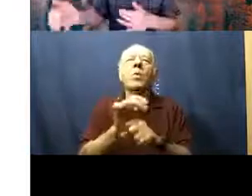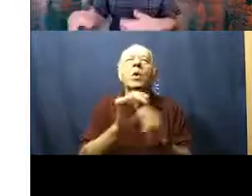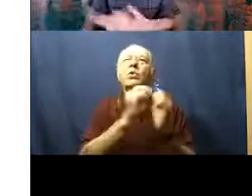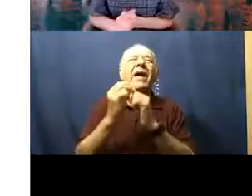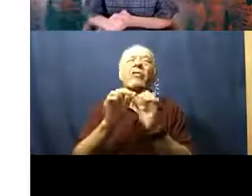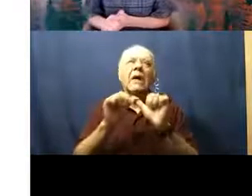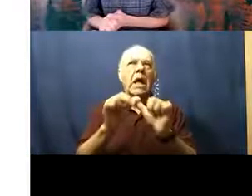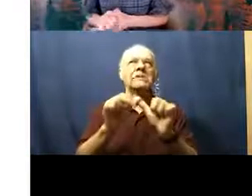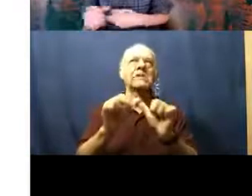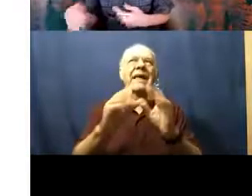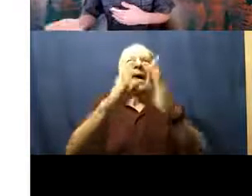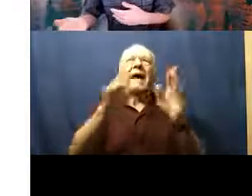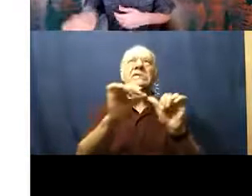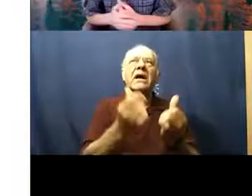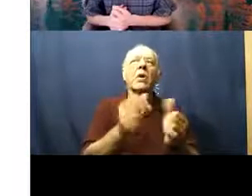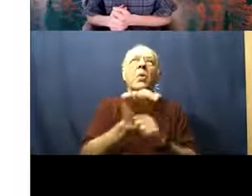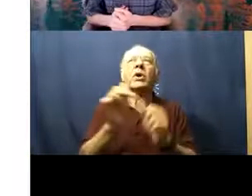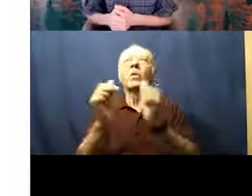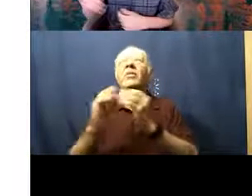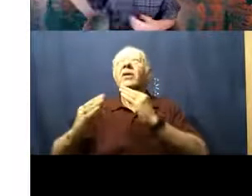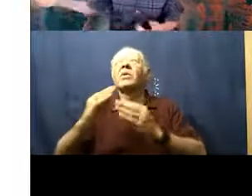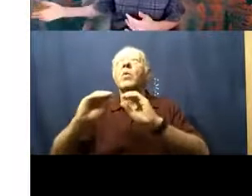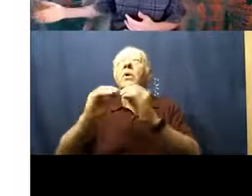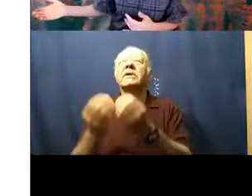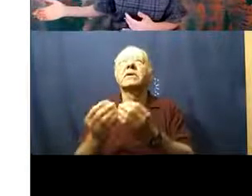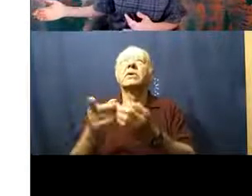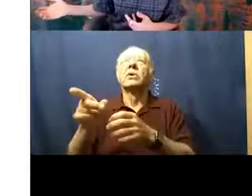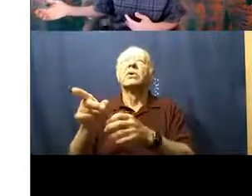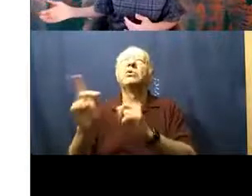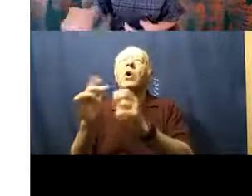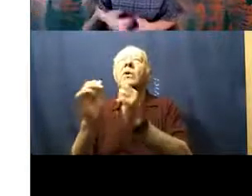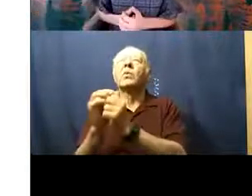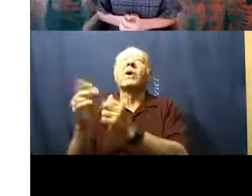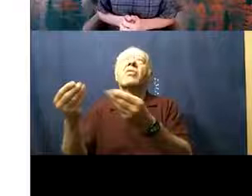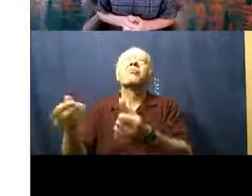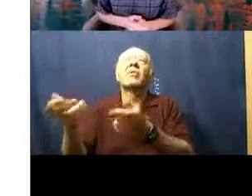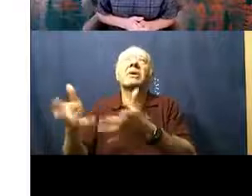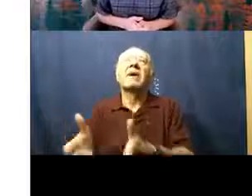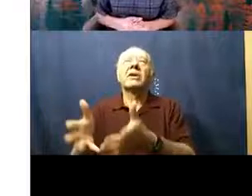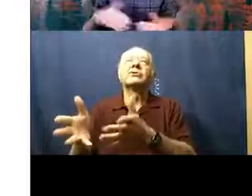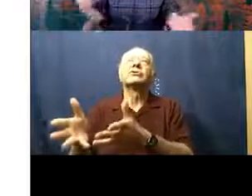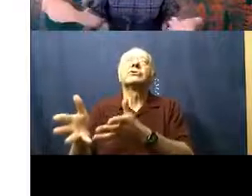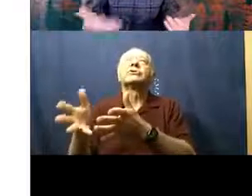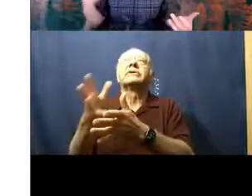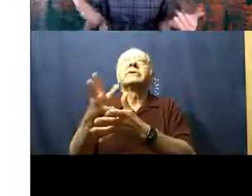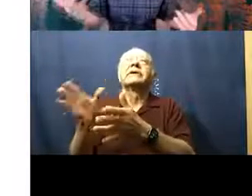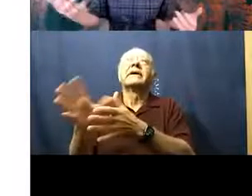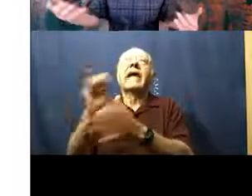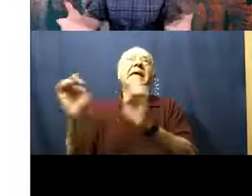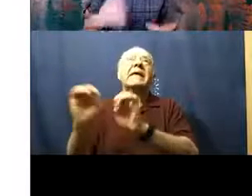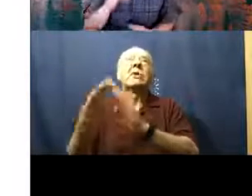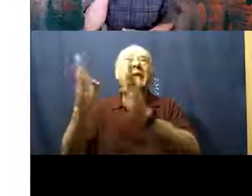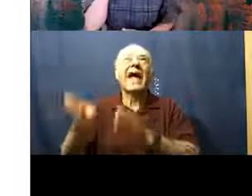constantly, right? Housing agencies are working with community organizations who are talking to property managers, and emergency